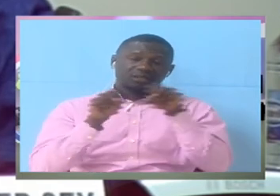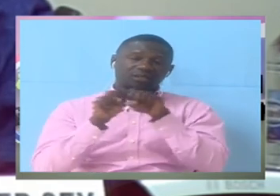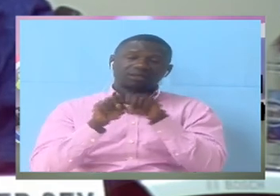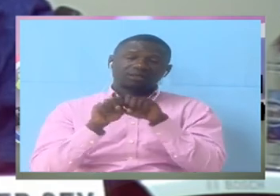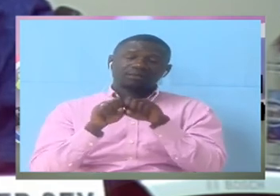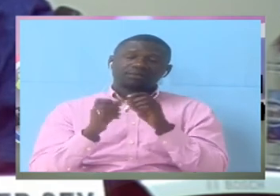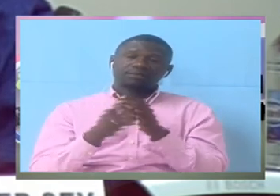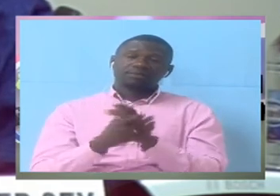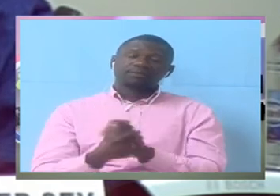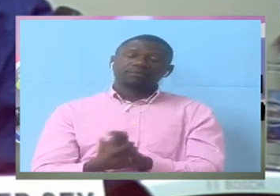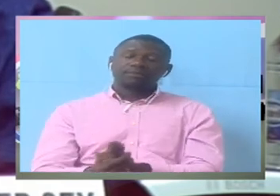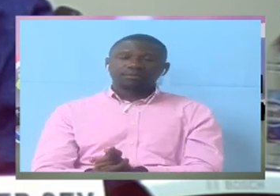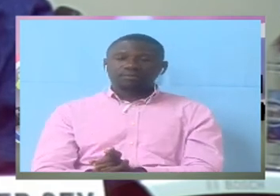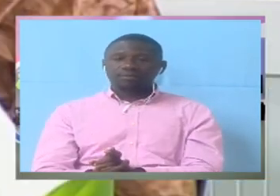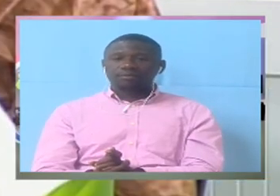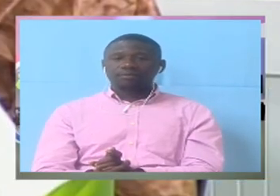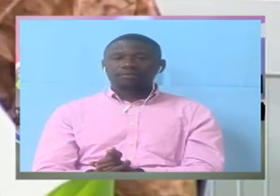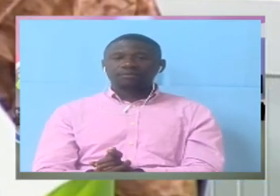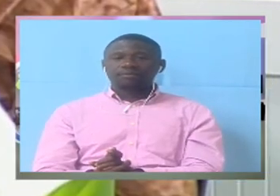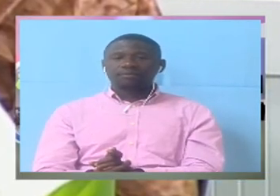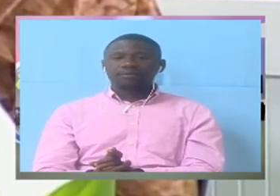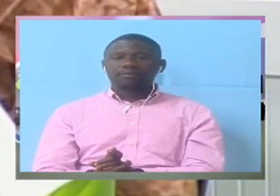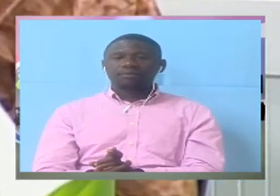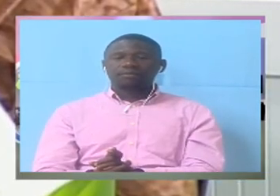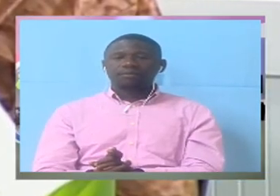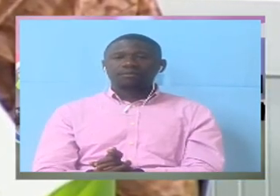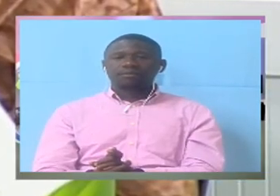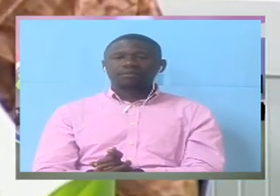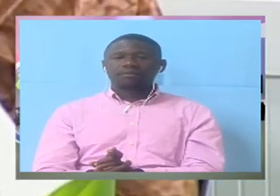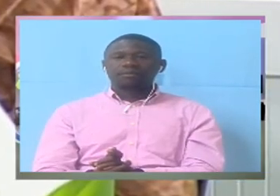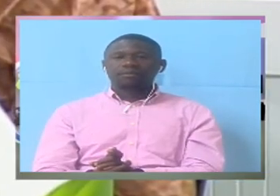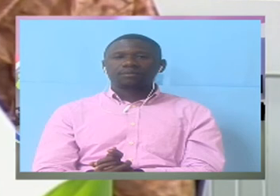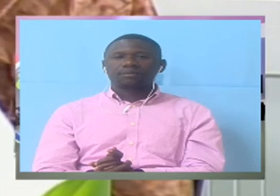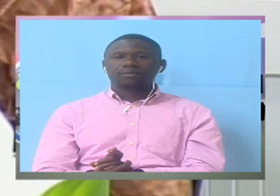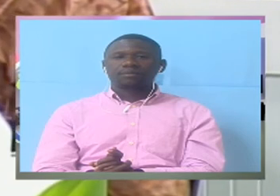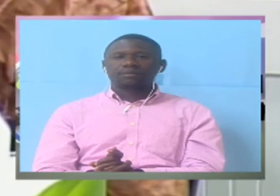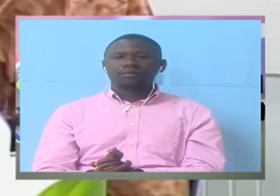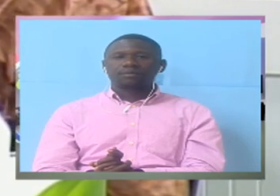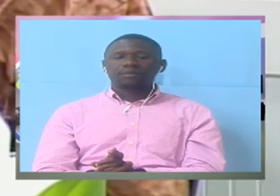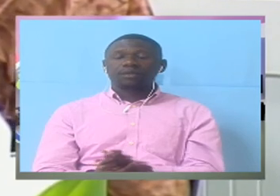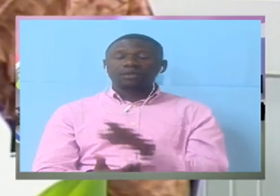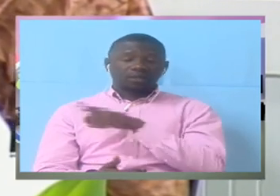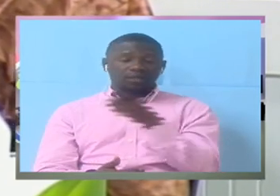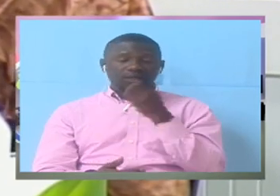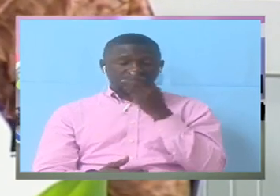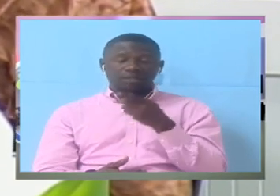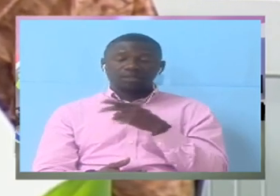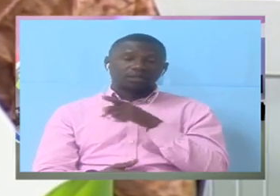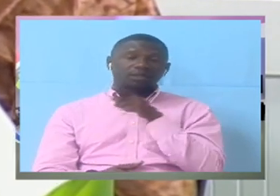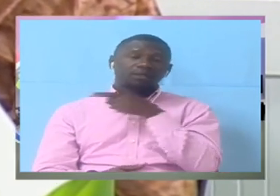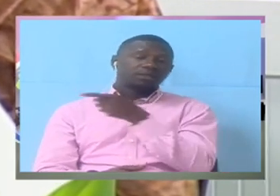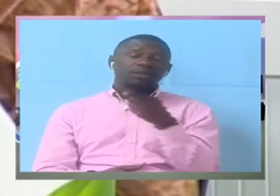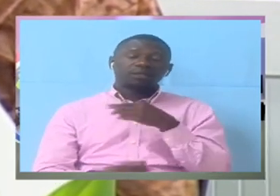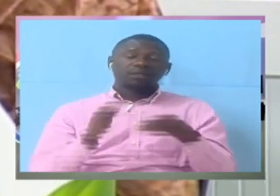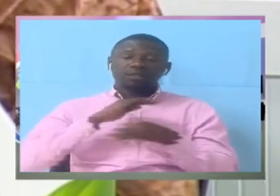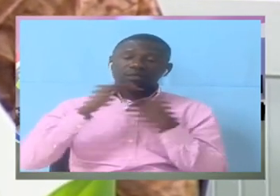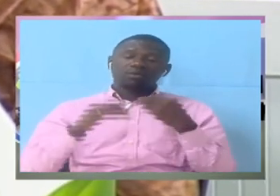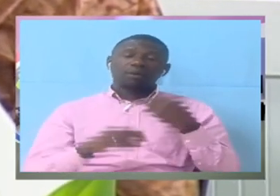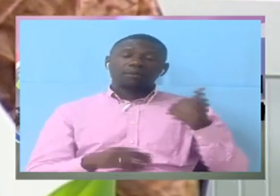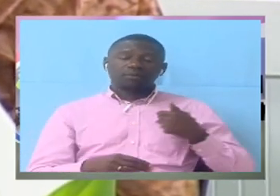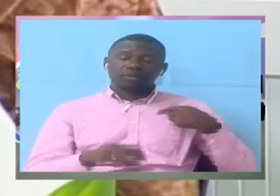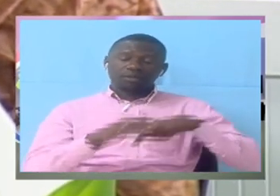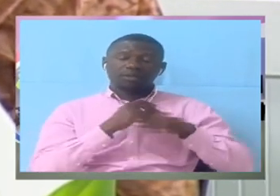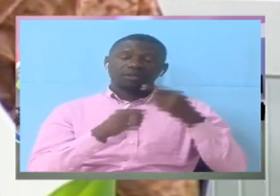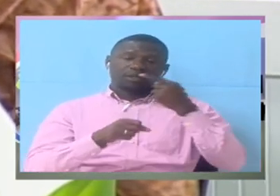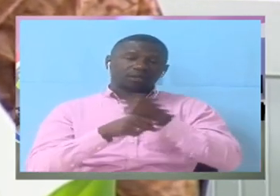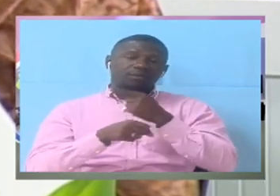bodé jenné ko lié molé le fa Senegal e Gambé jang I bodé tar Senegal. They said they killed some people in Gambia here and they ran